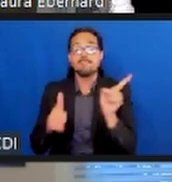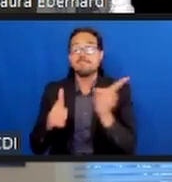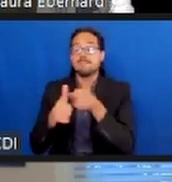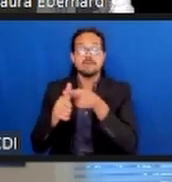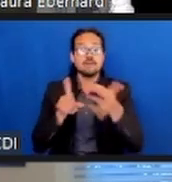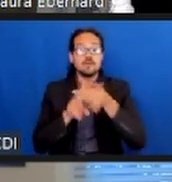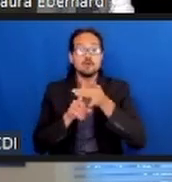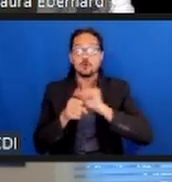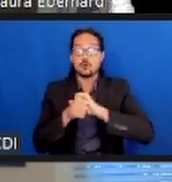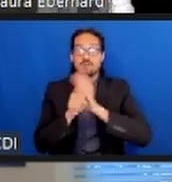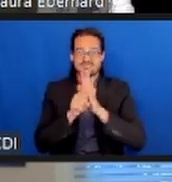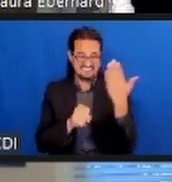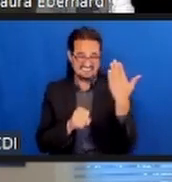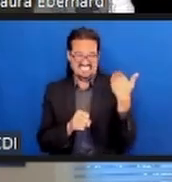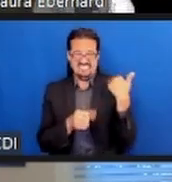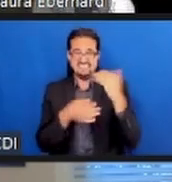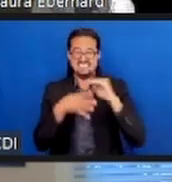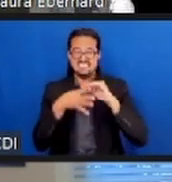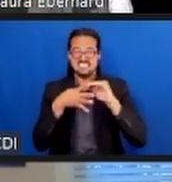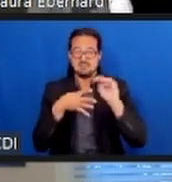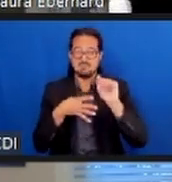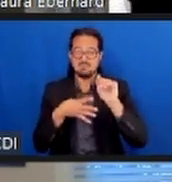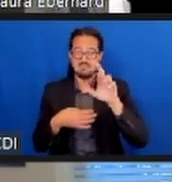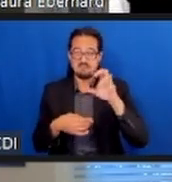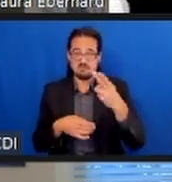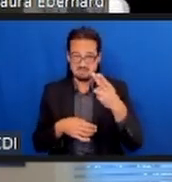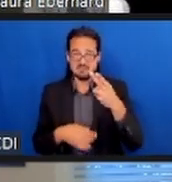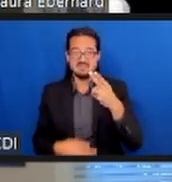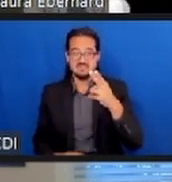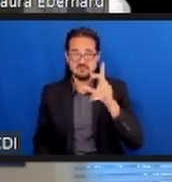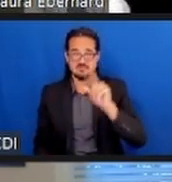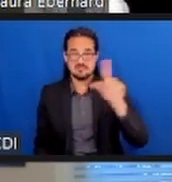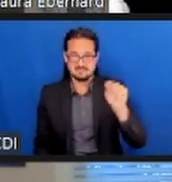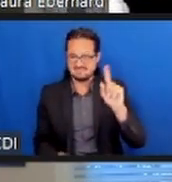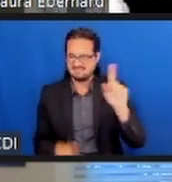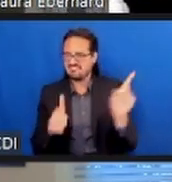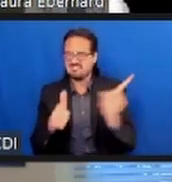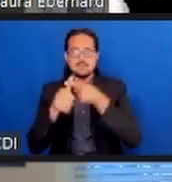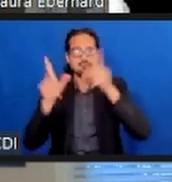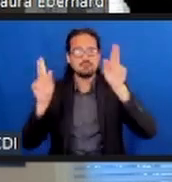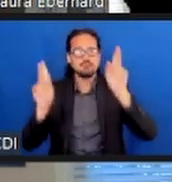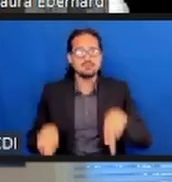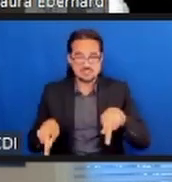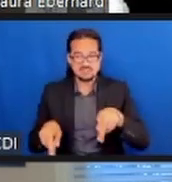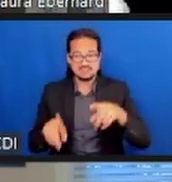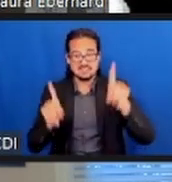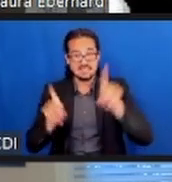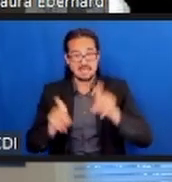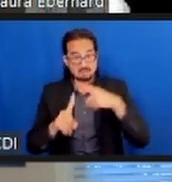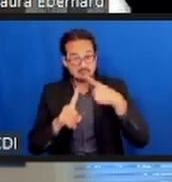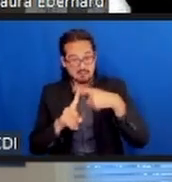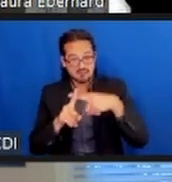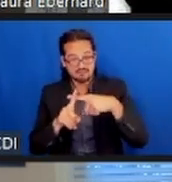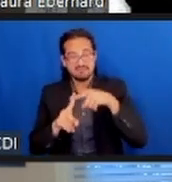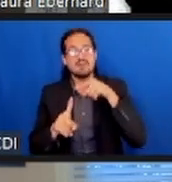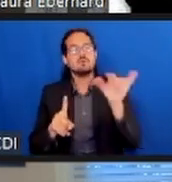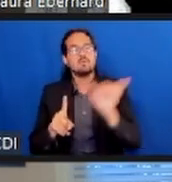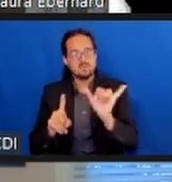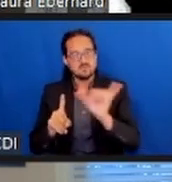And we're now seeing rates that are similar to, we haven't seen rate this low since the beginning. Next slide,